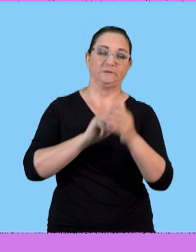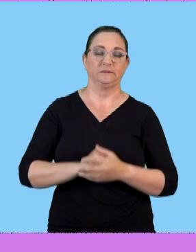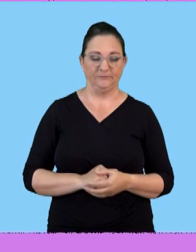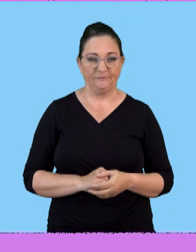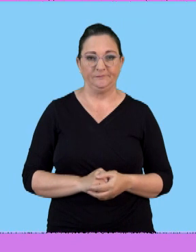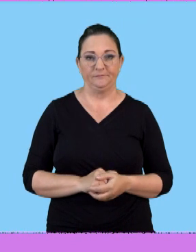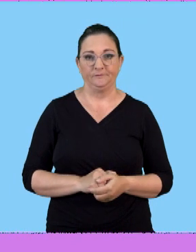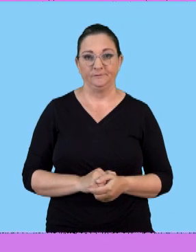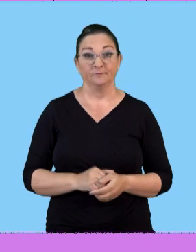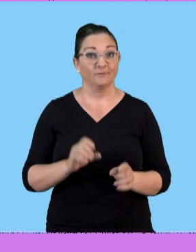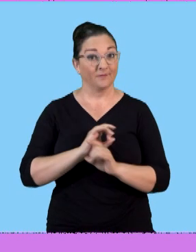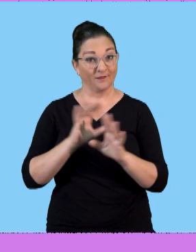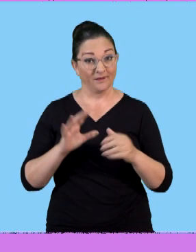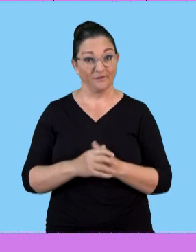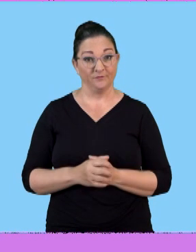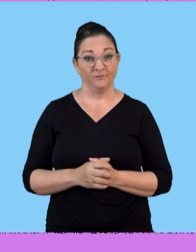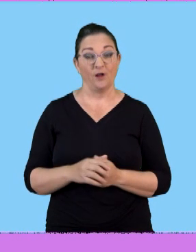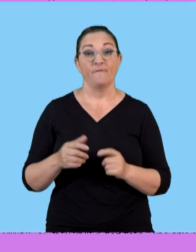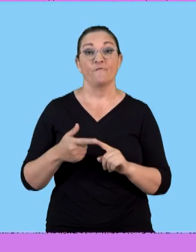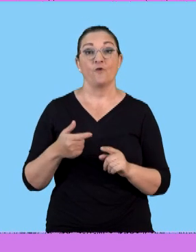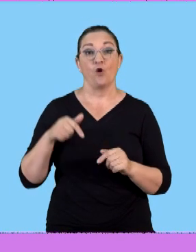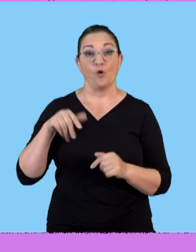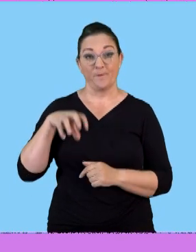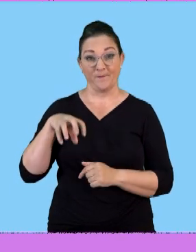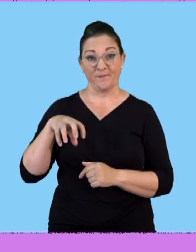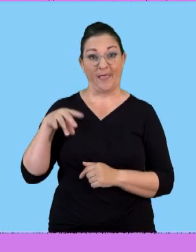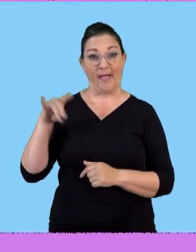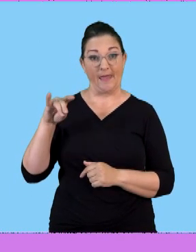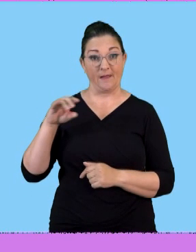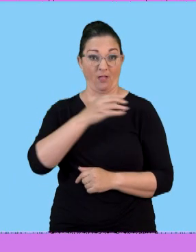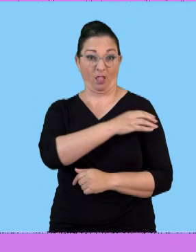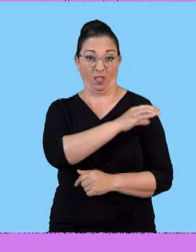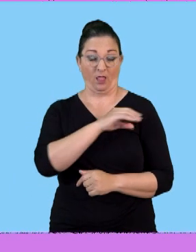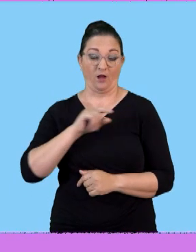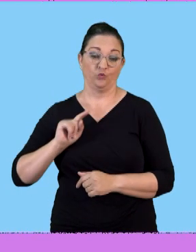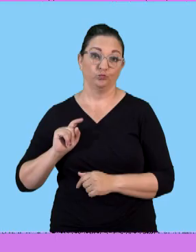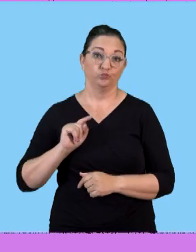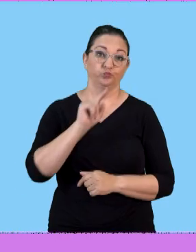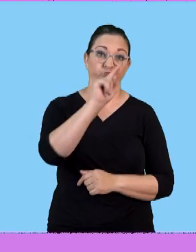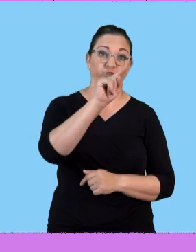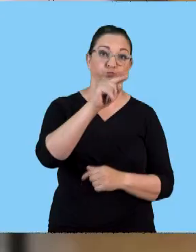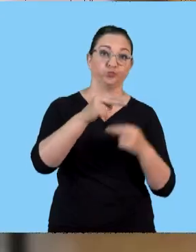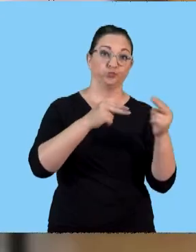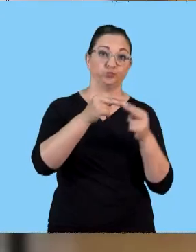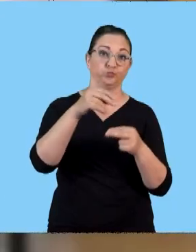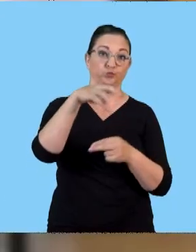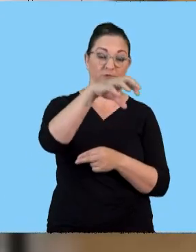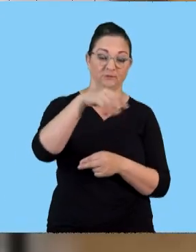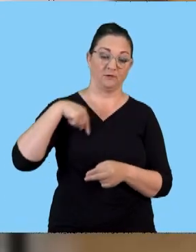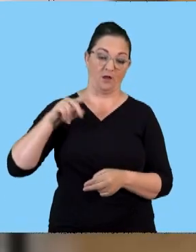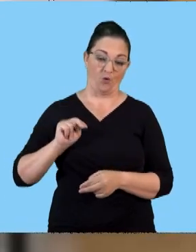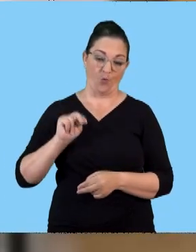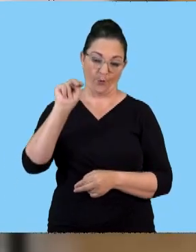direction. Guys, are we clear? So traveling from the Serene Animal Clinic to the Serene Center, you will be traveling in